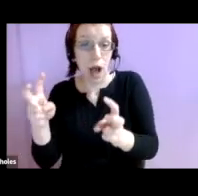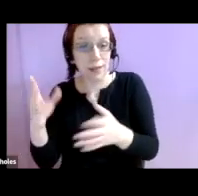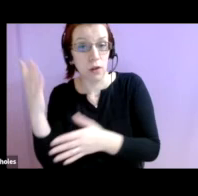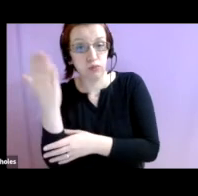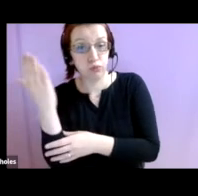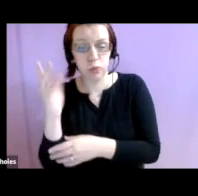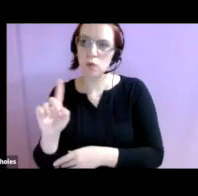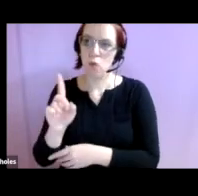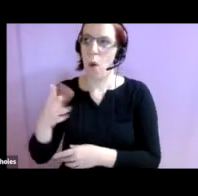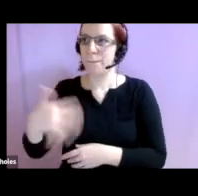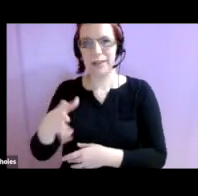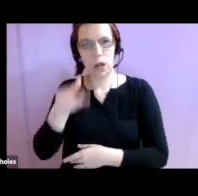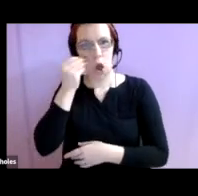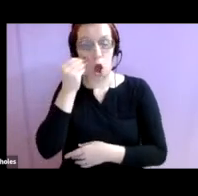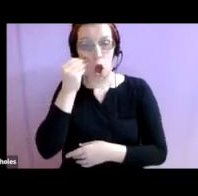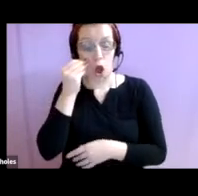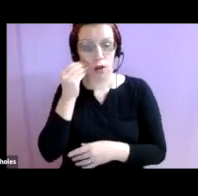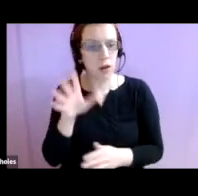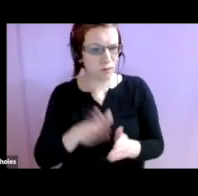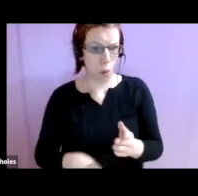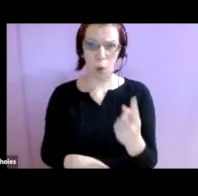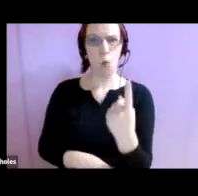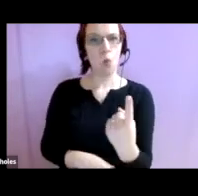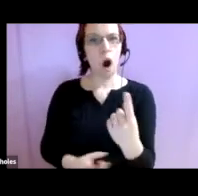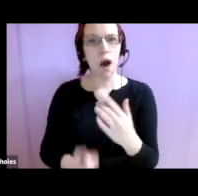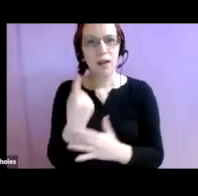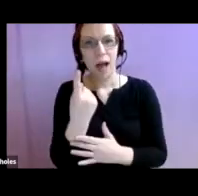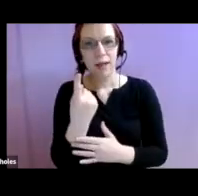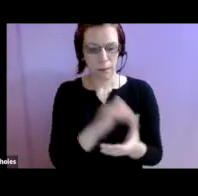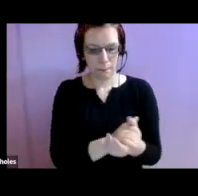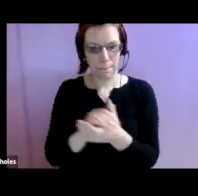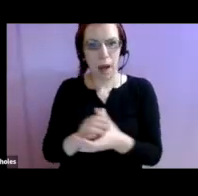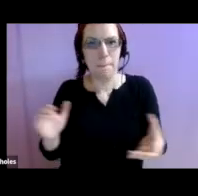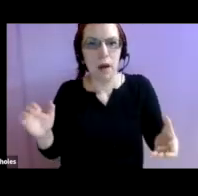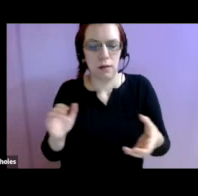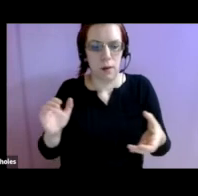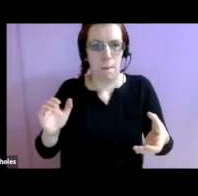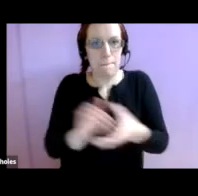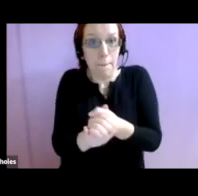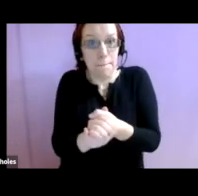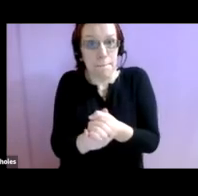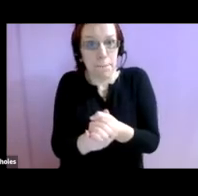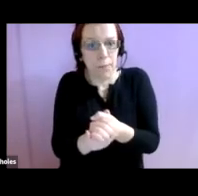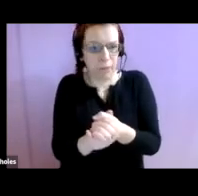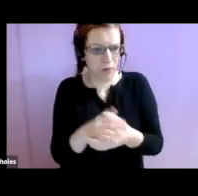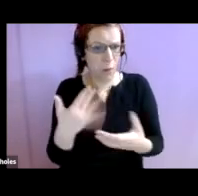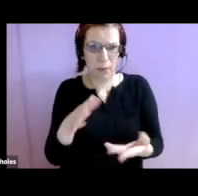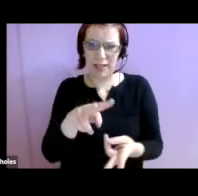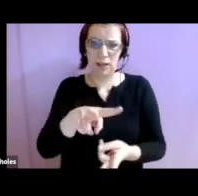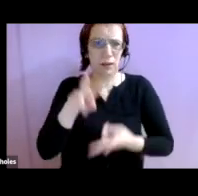from this one event, this one detection of colliding neutron stars, we detected a significant